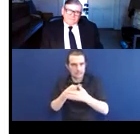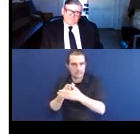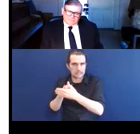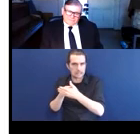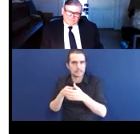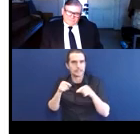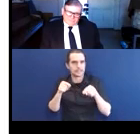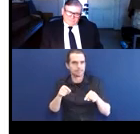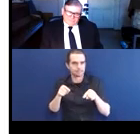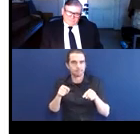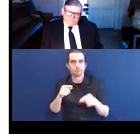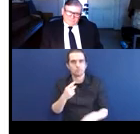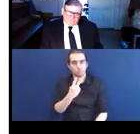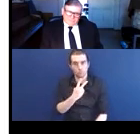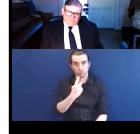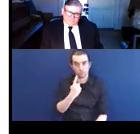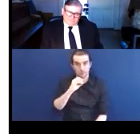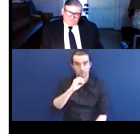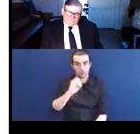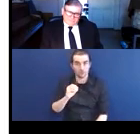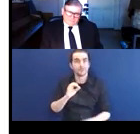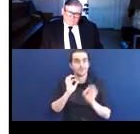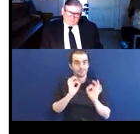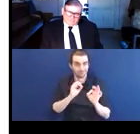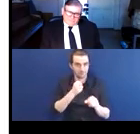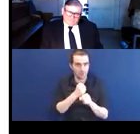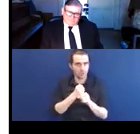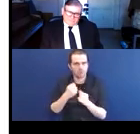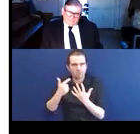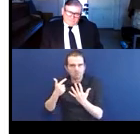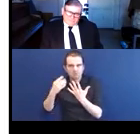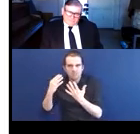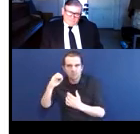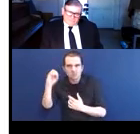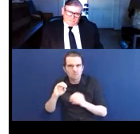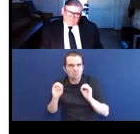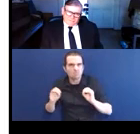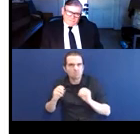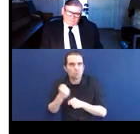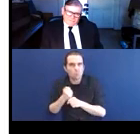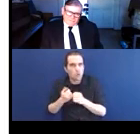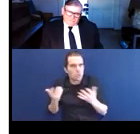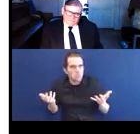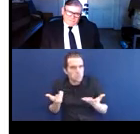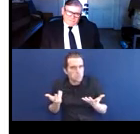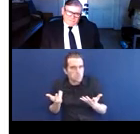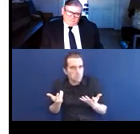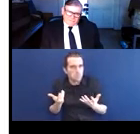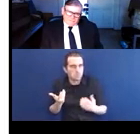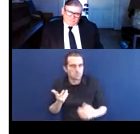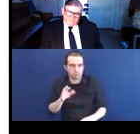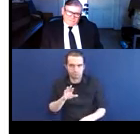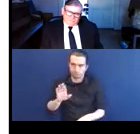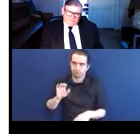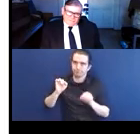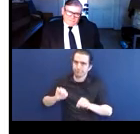So what are the main barriers that they're up against in Sri Lankan society? Now, when it's come to